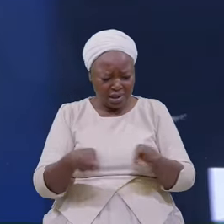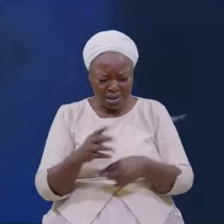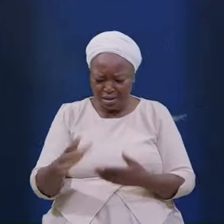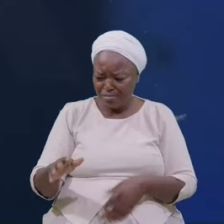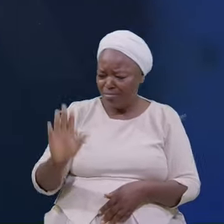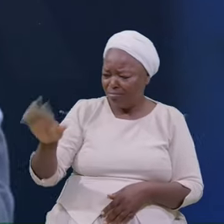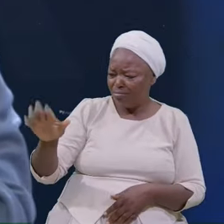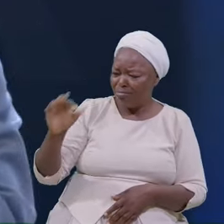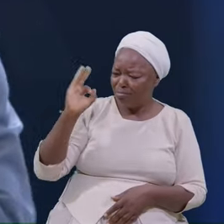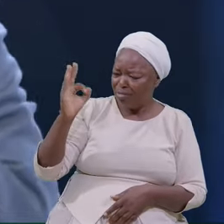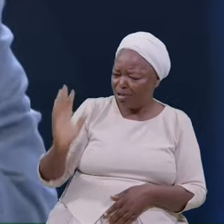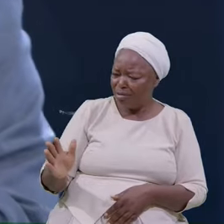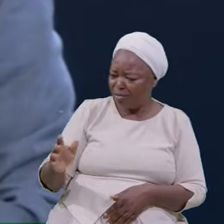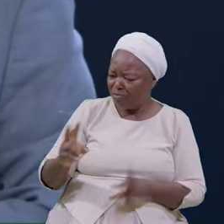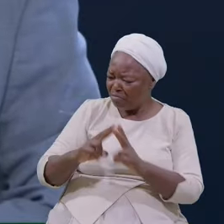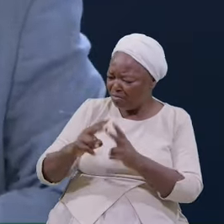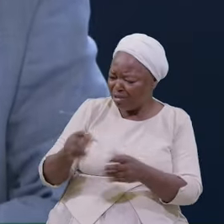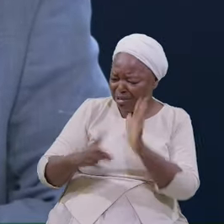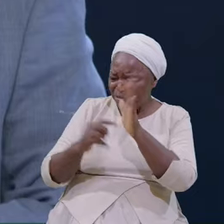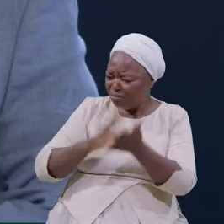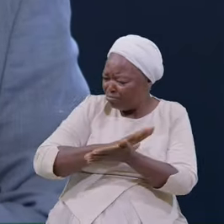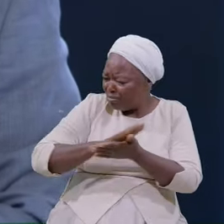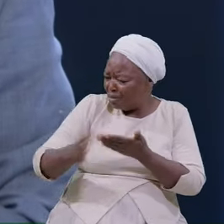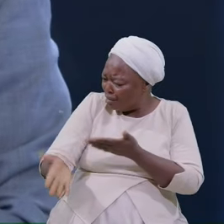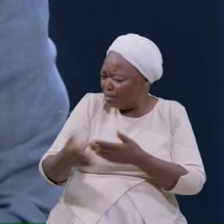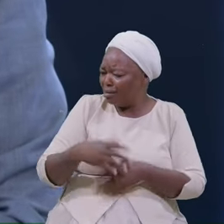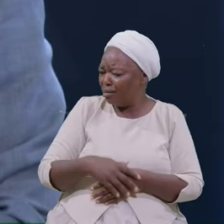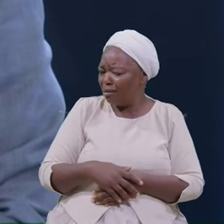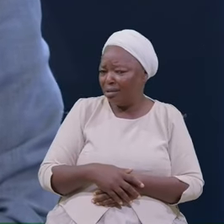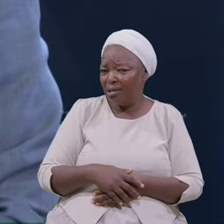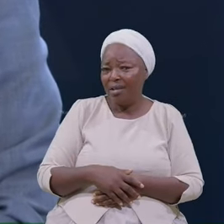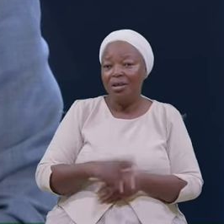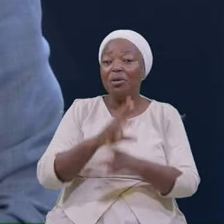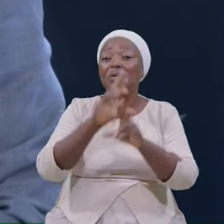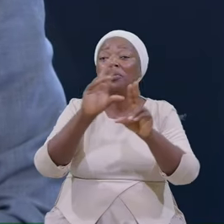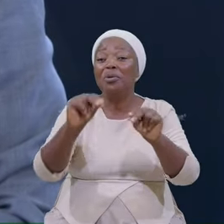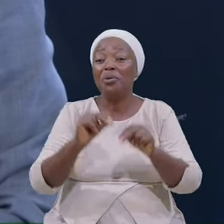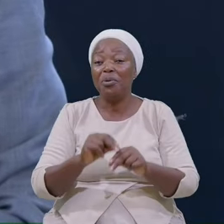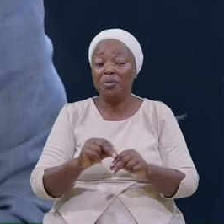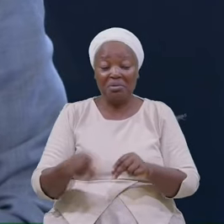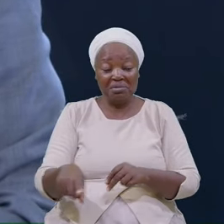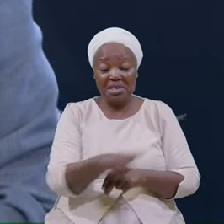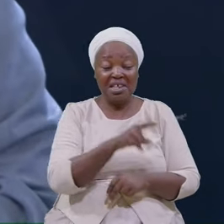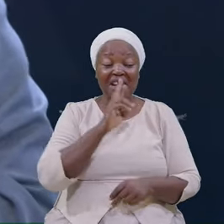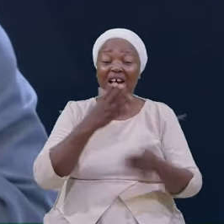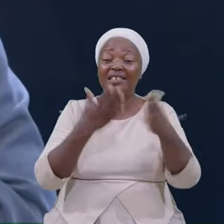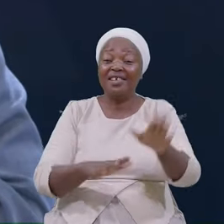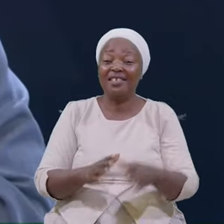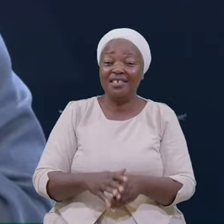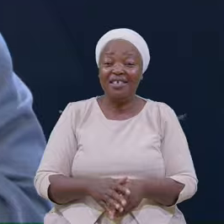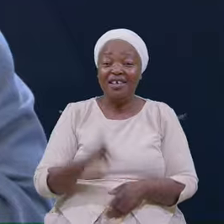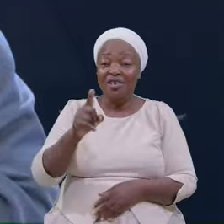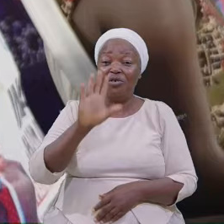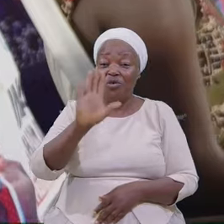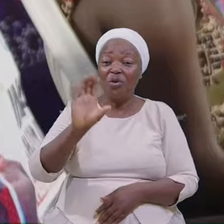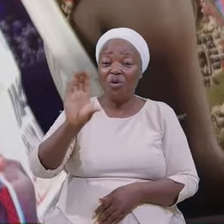still fresh. Mais quand on voit, comme on voit les feuilles, c'est comme pasteur. No, c'est tout à fait. They are dead. Non, elles sont Your mortes. Cancer